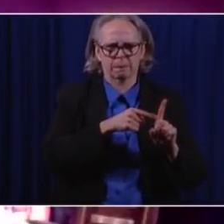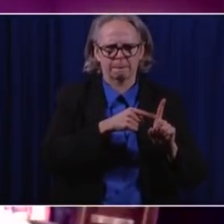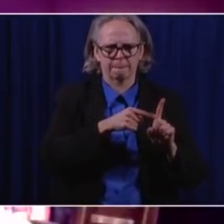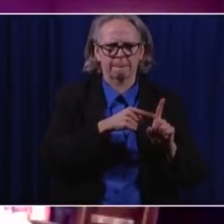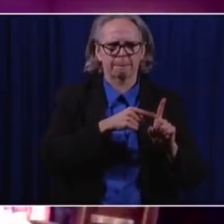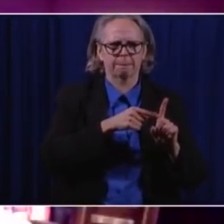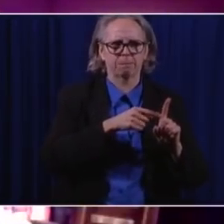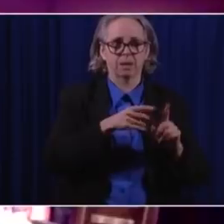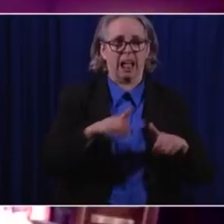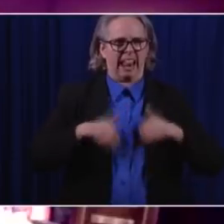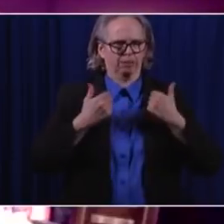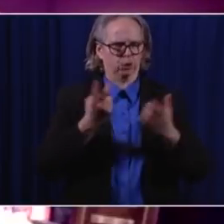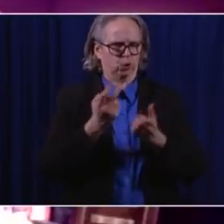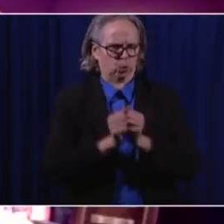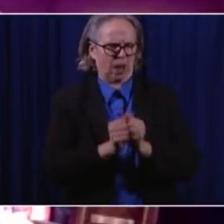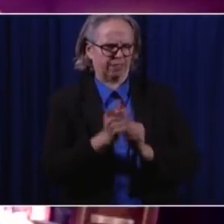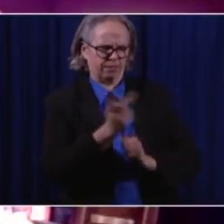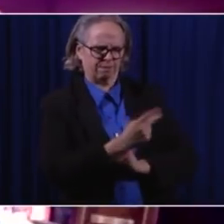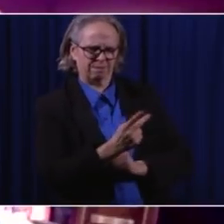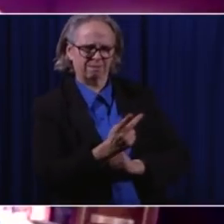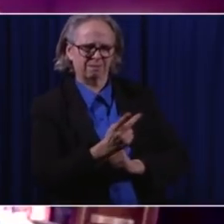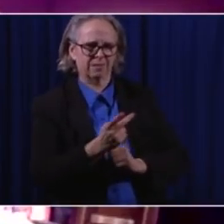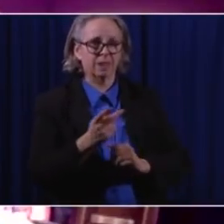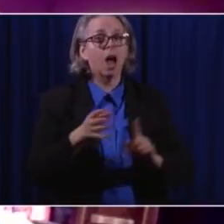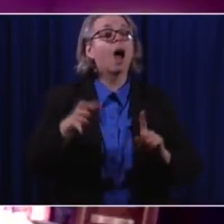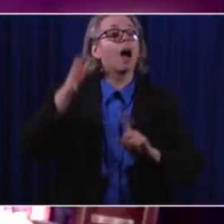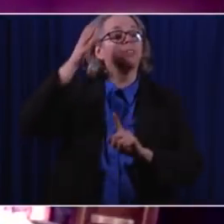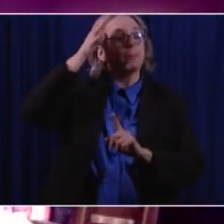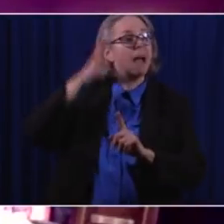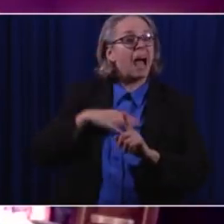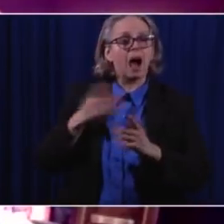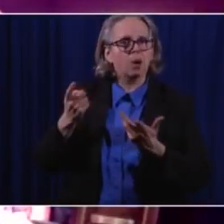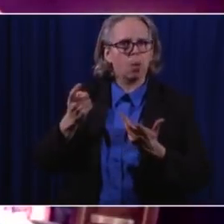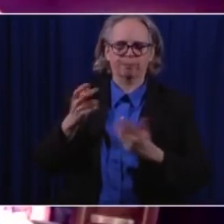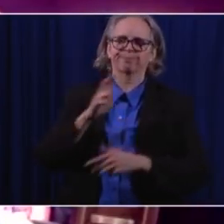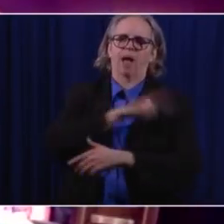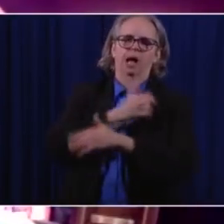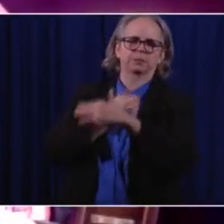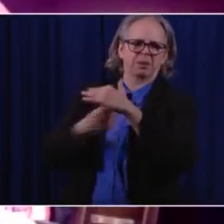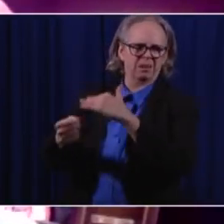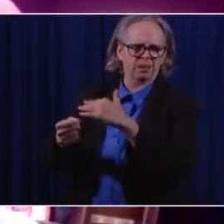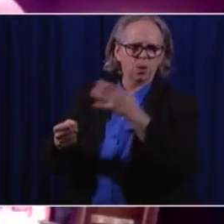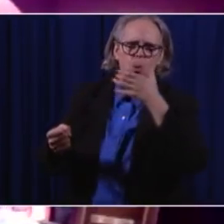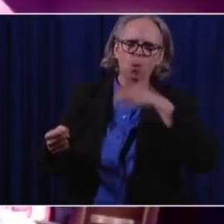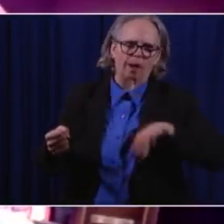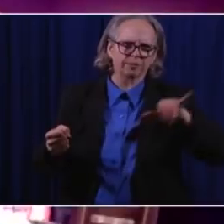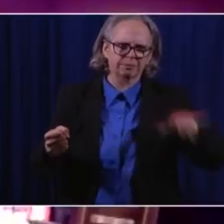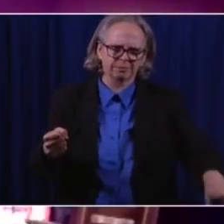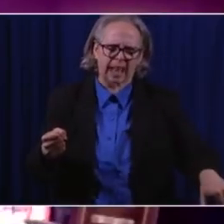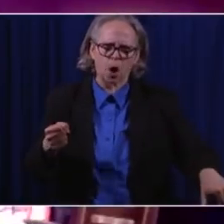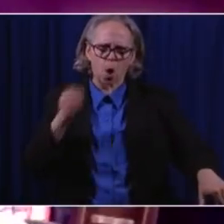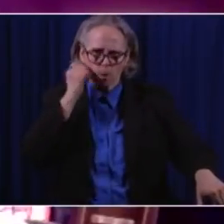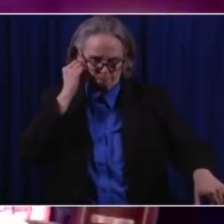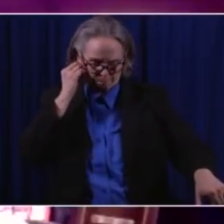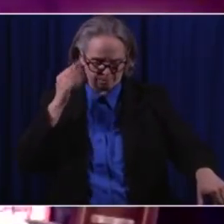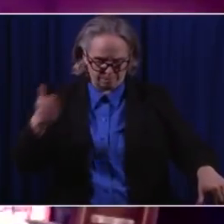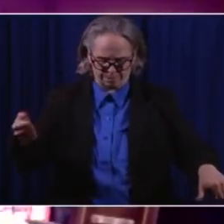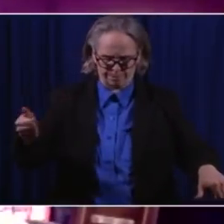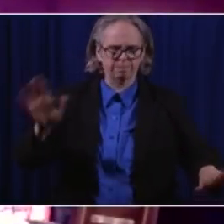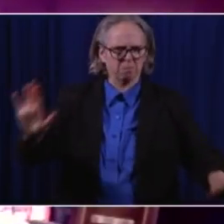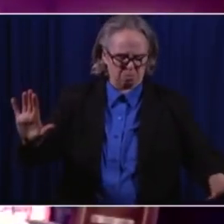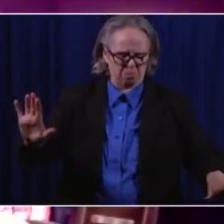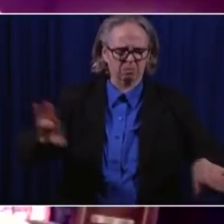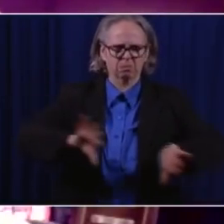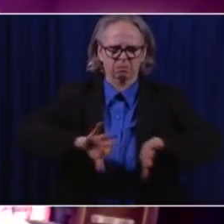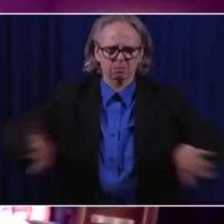she was home alone, taking care of her own COVID situation while he had to be in the hospital. He was one of the lucky ones. He actually called me on